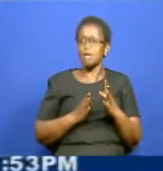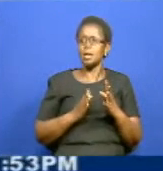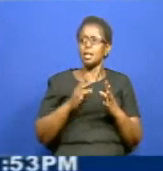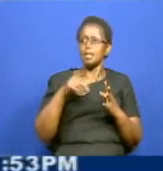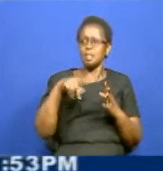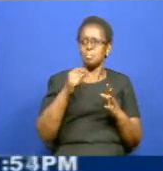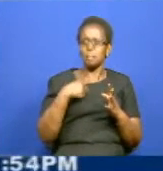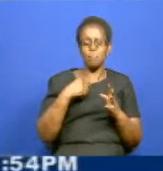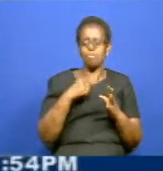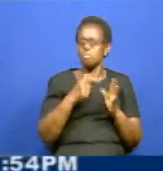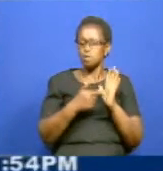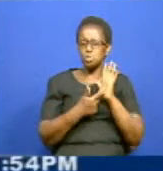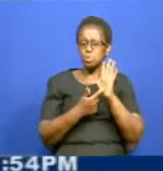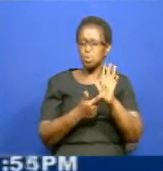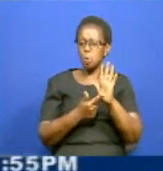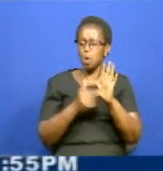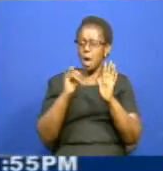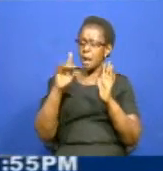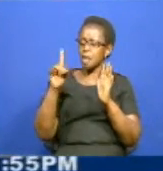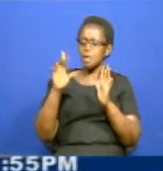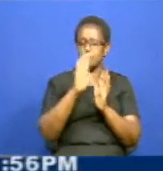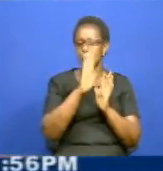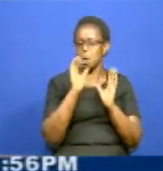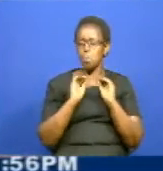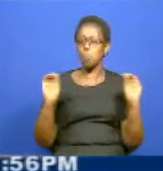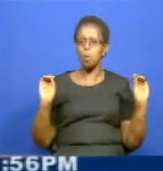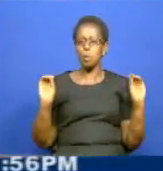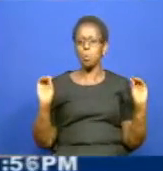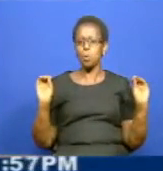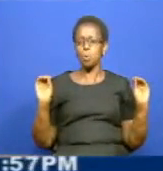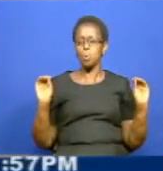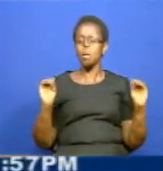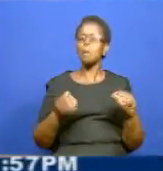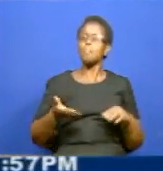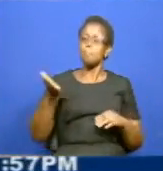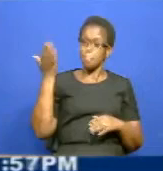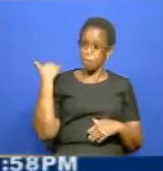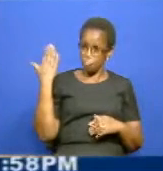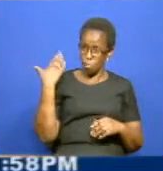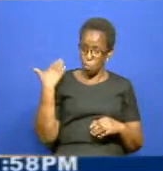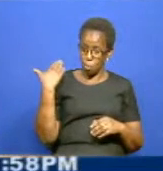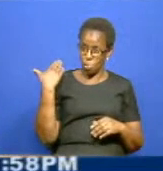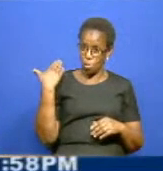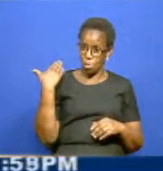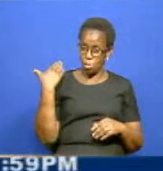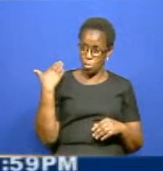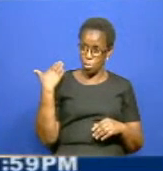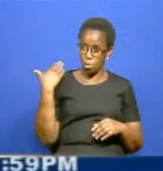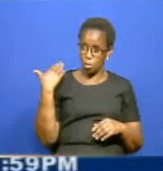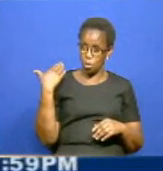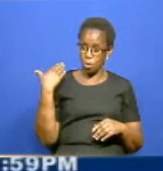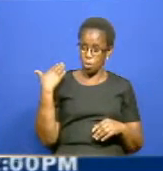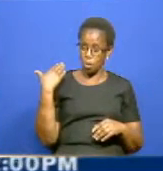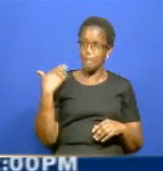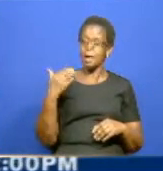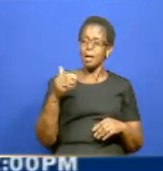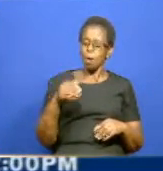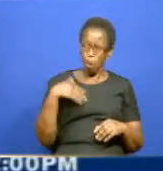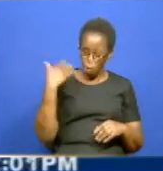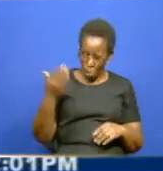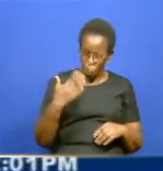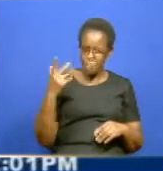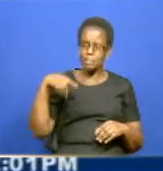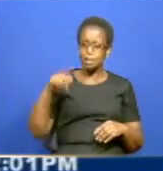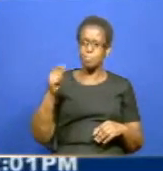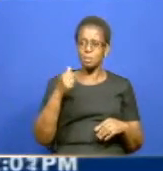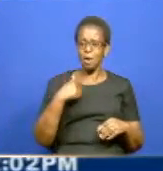show their identification nowadays. Back in the day, Mr. Speaker, there are false numbers, and I